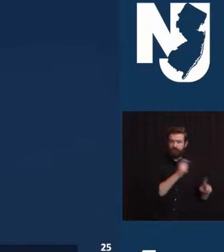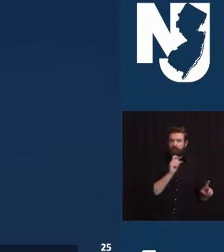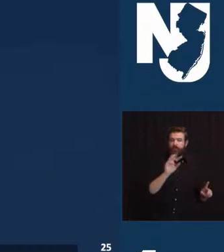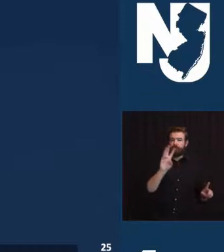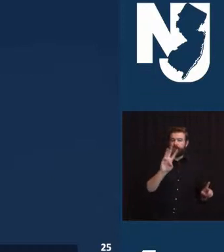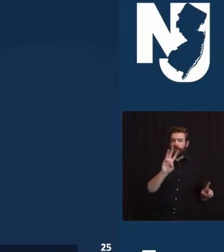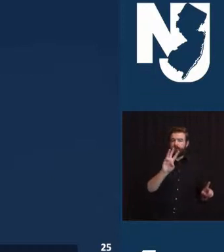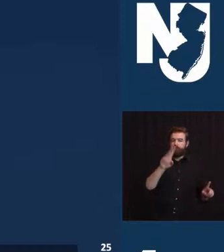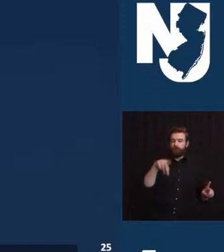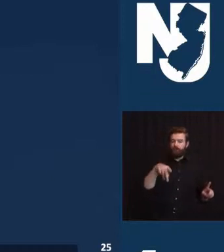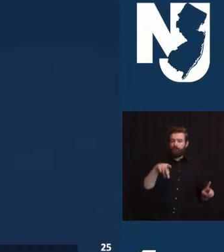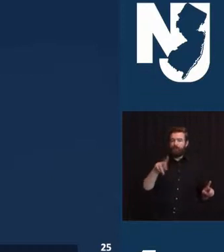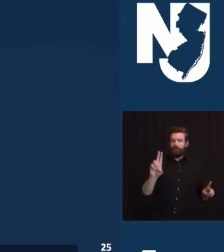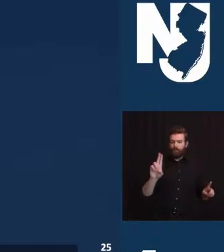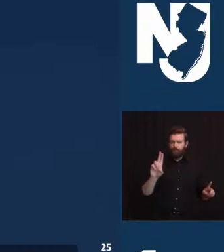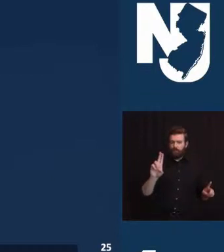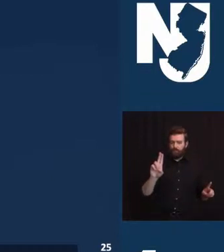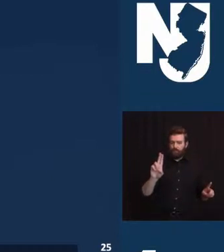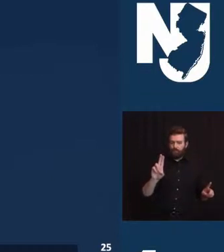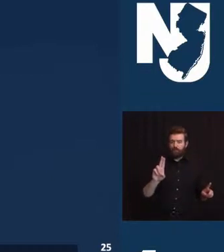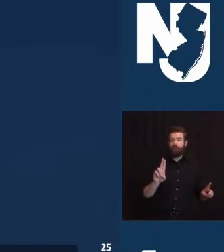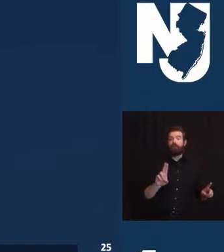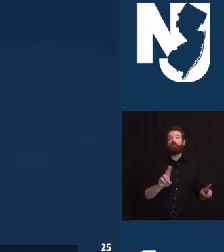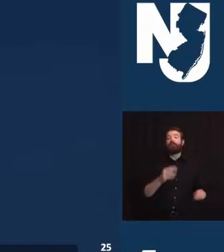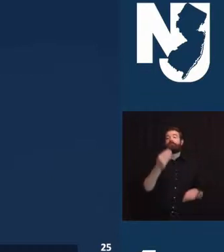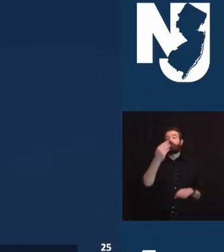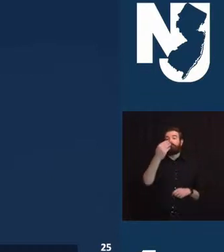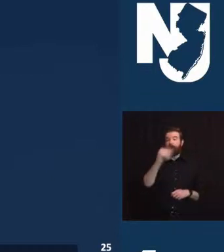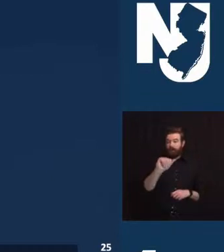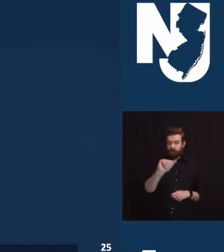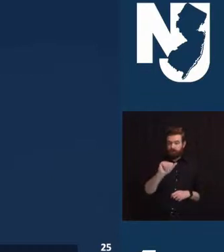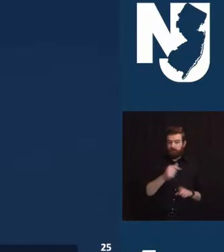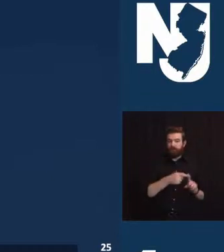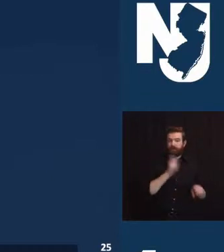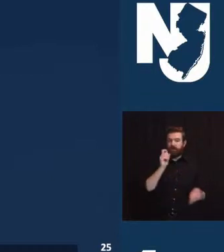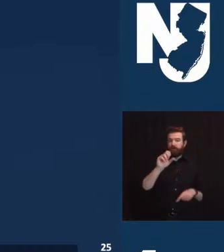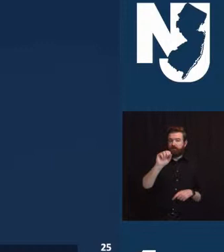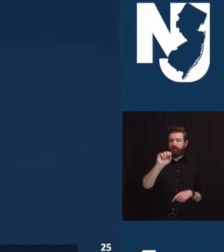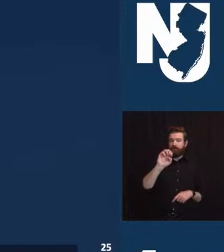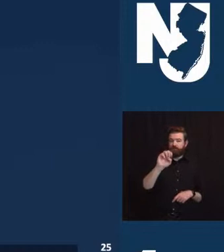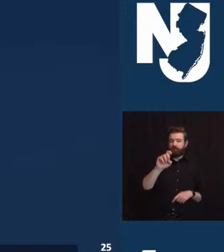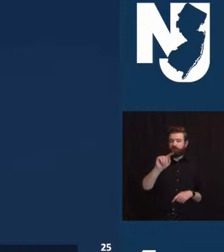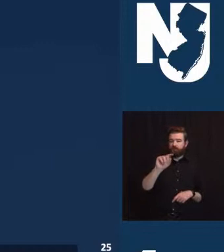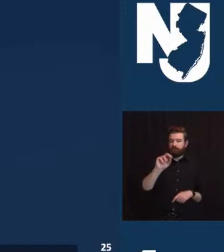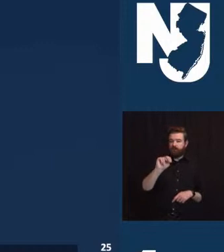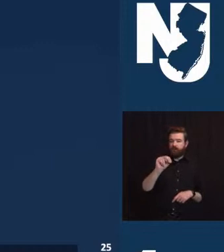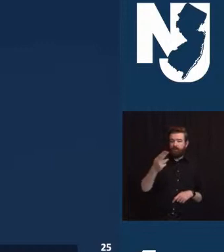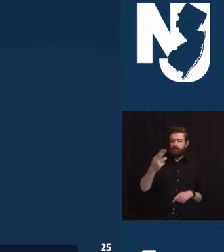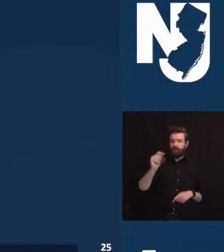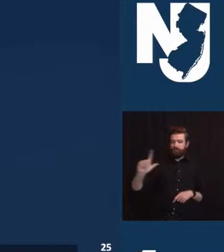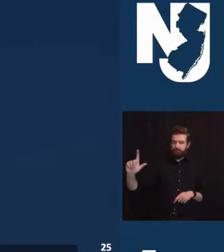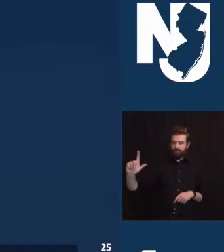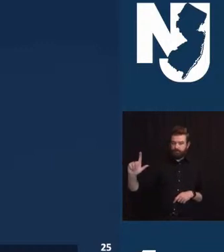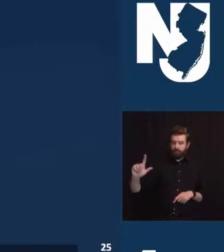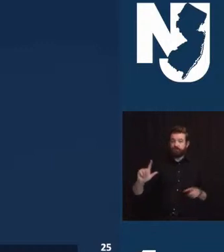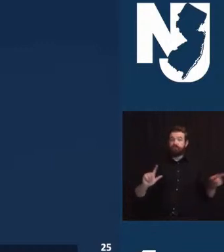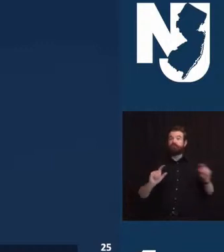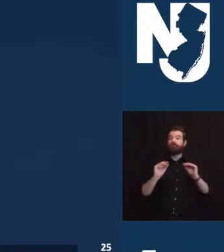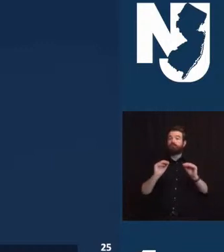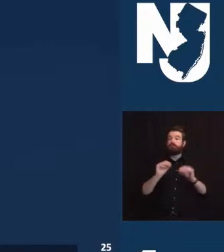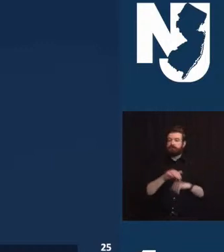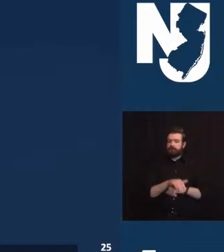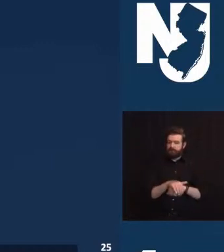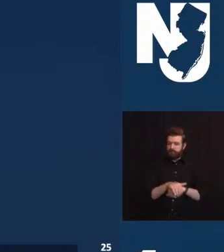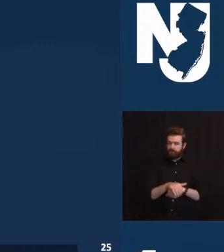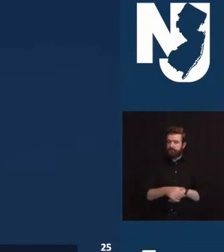degree from Seton Hall University. He started his career in education in the classroom, teaching English and history at Parsippany